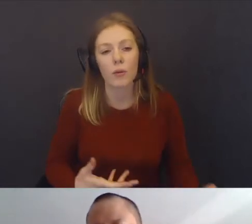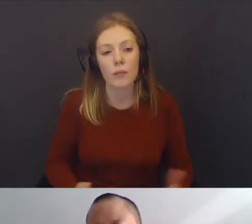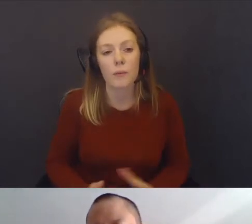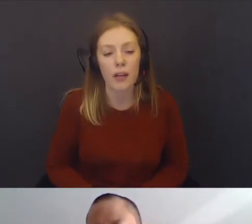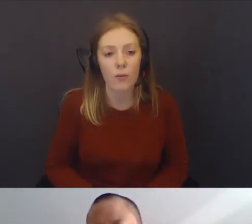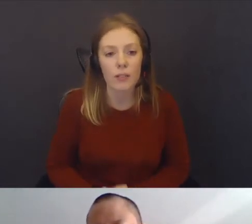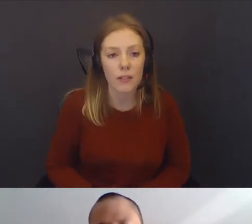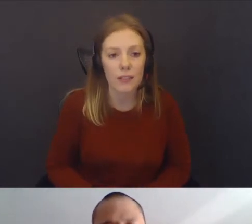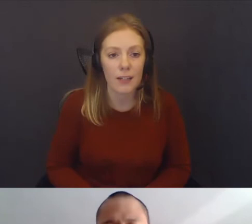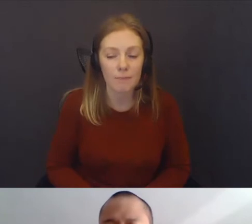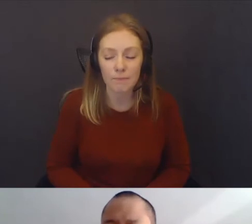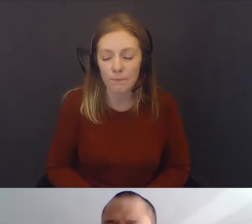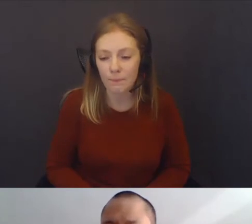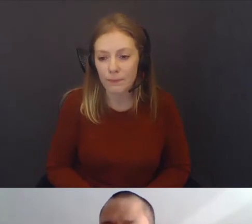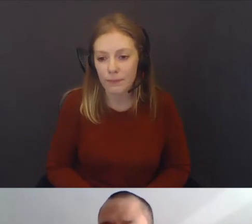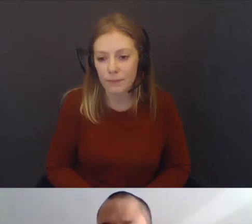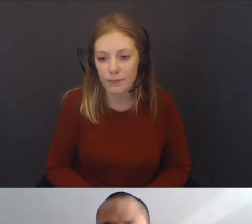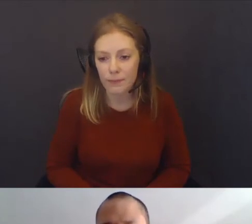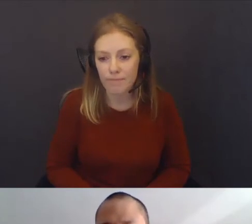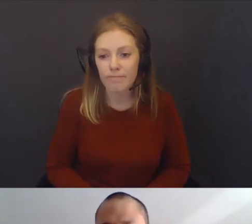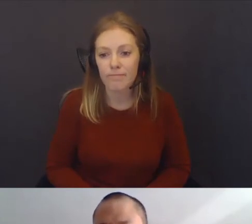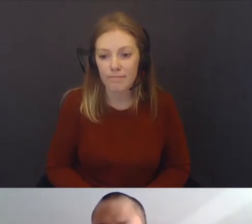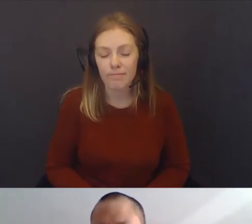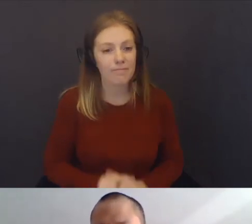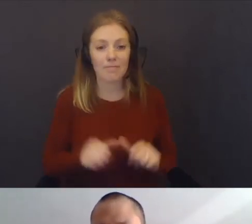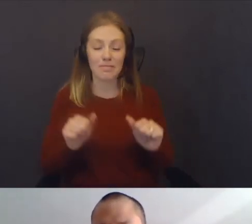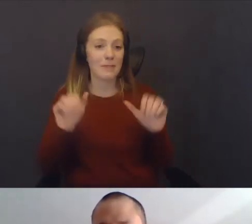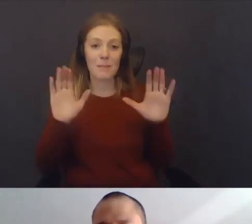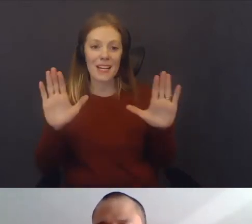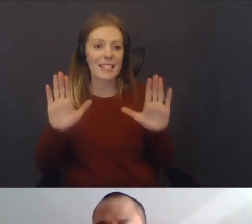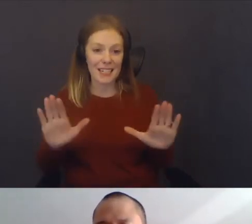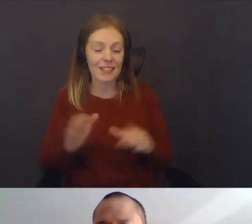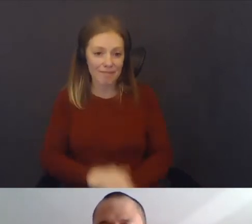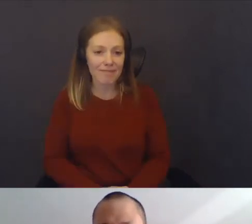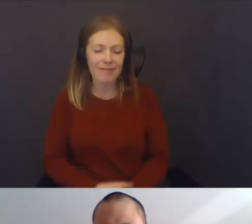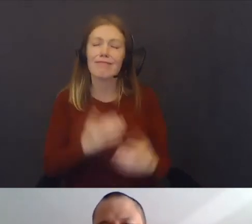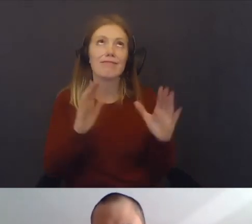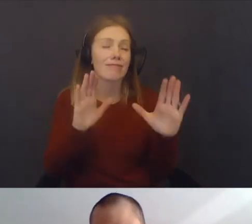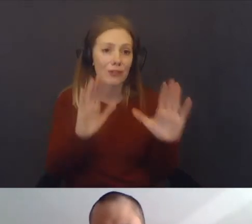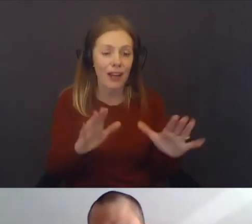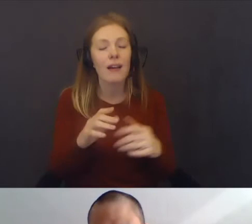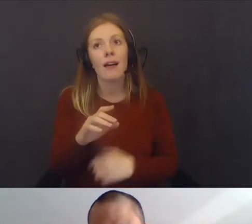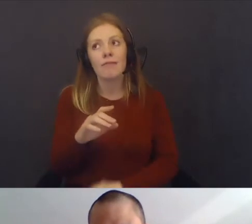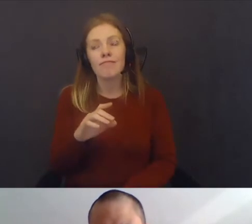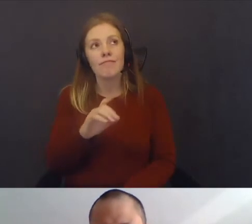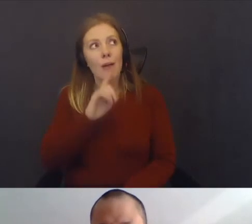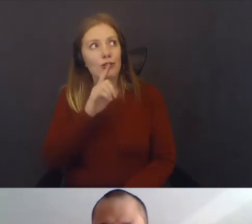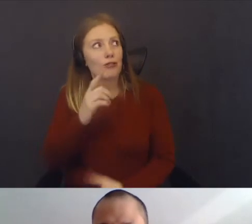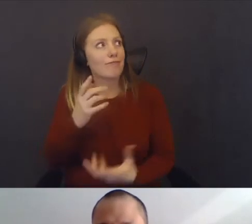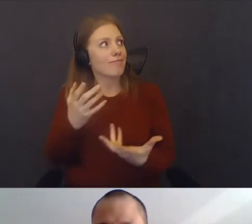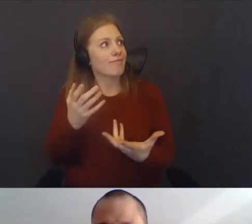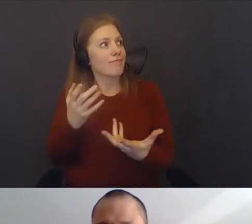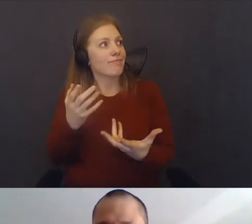is the purpose behind what's being said? That's amazing. That's great. I'm sure a lot of us who